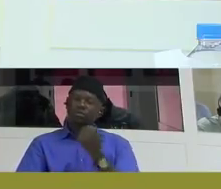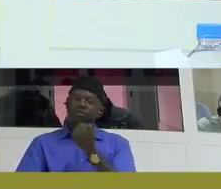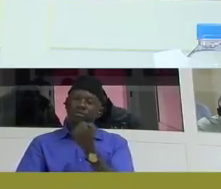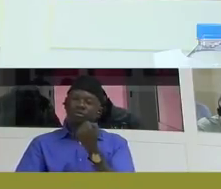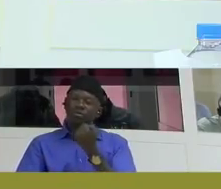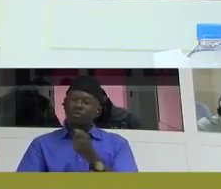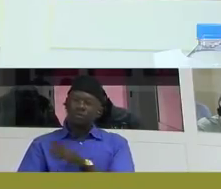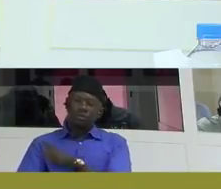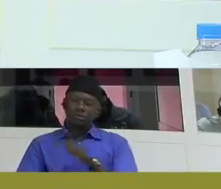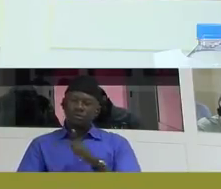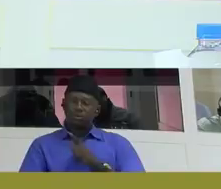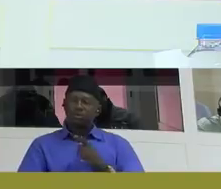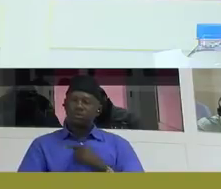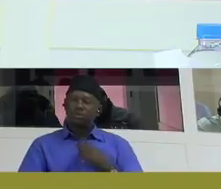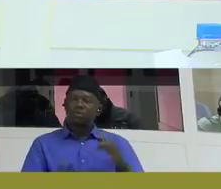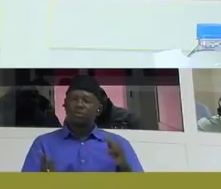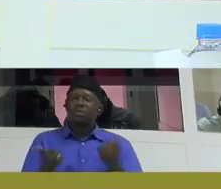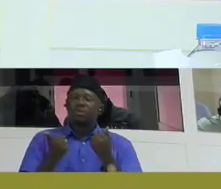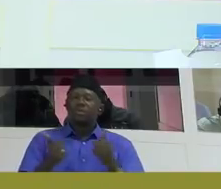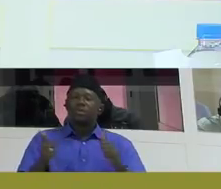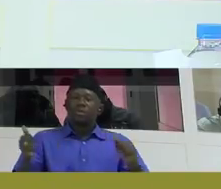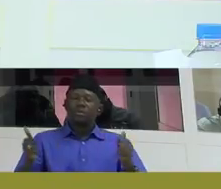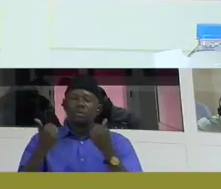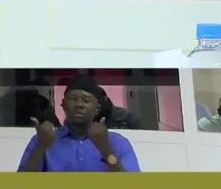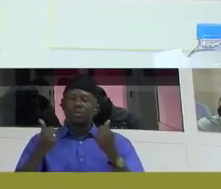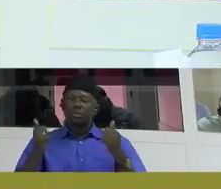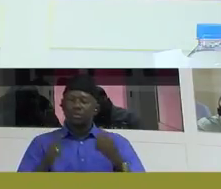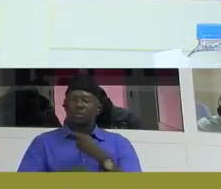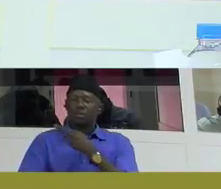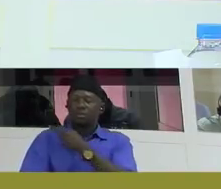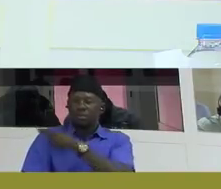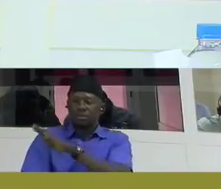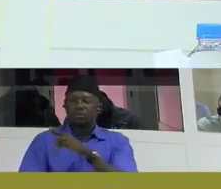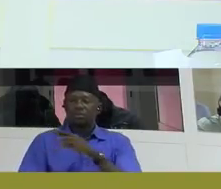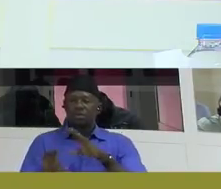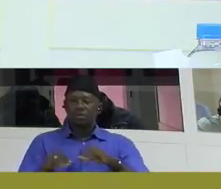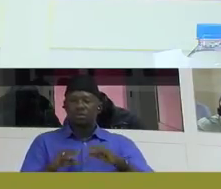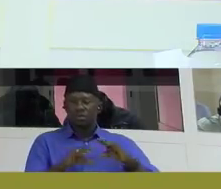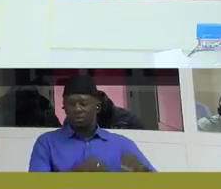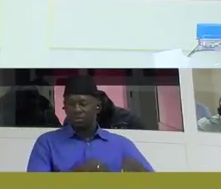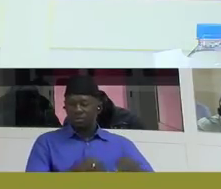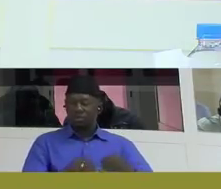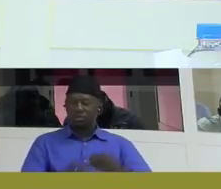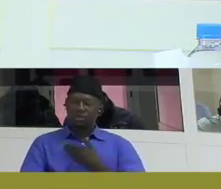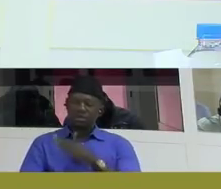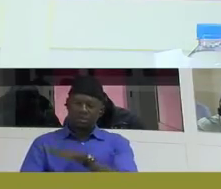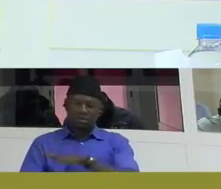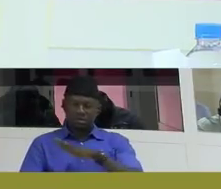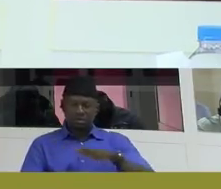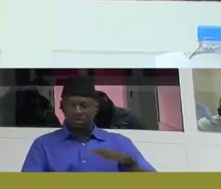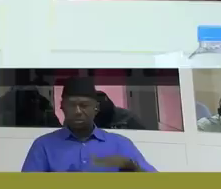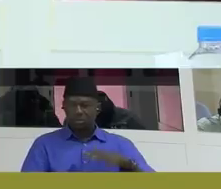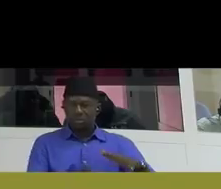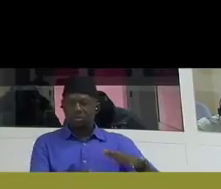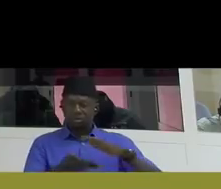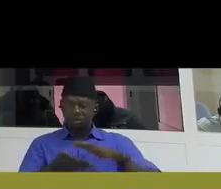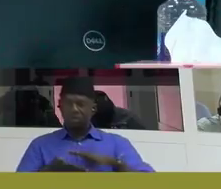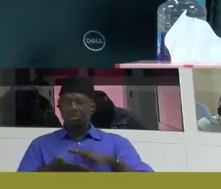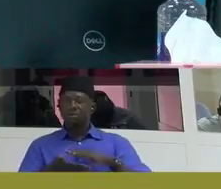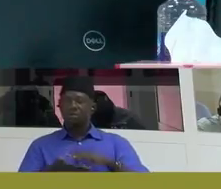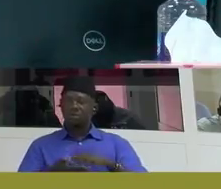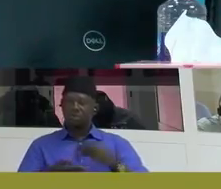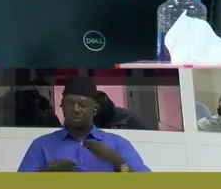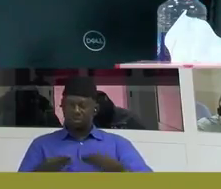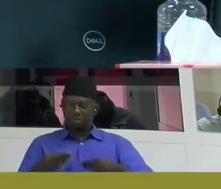because they were celebrating a religious activity. Their children were receiving a